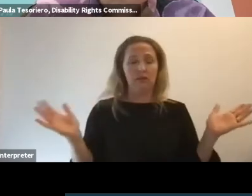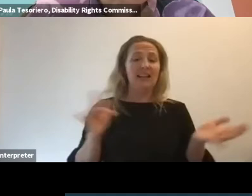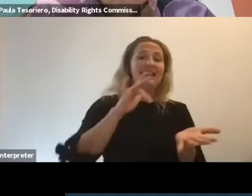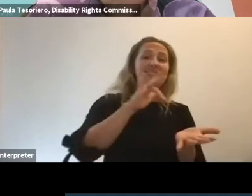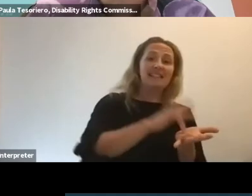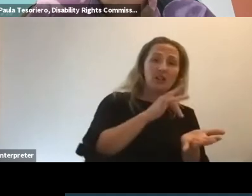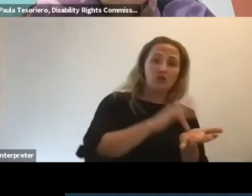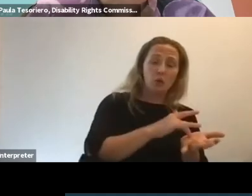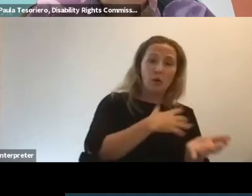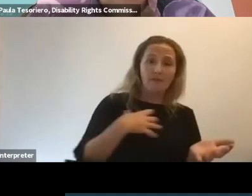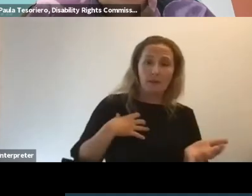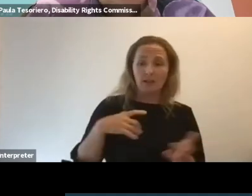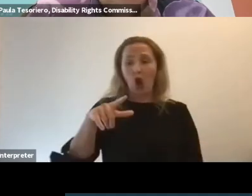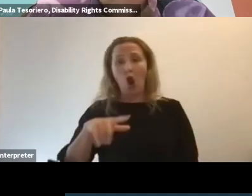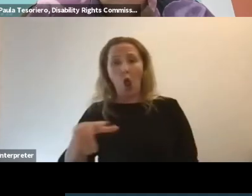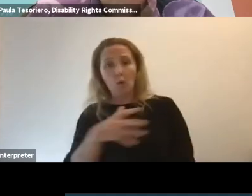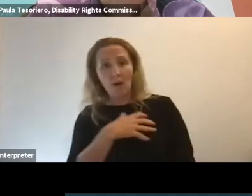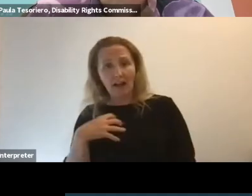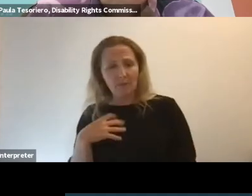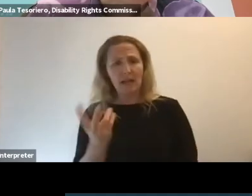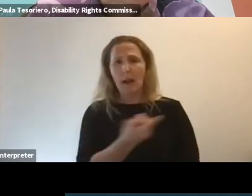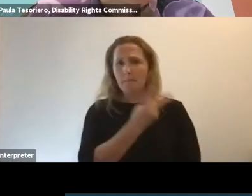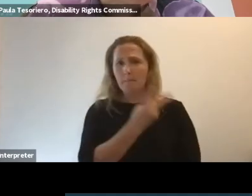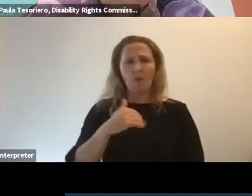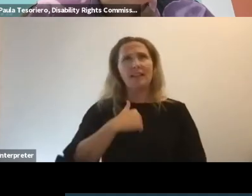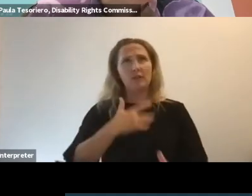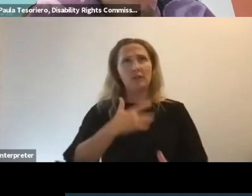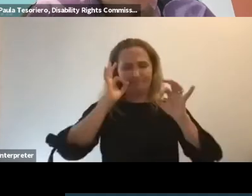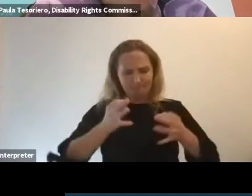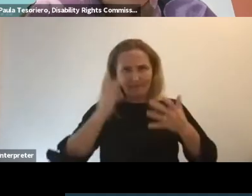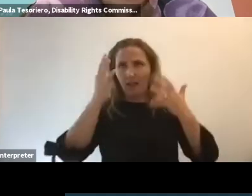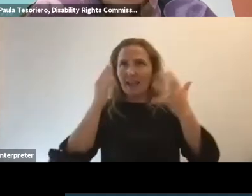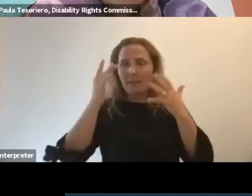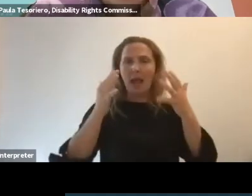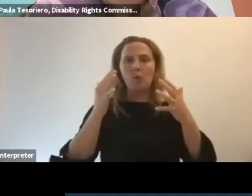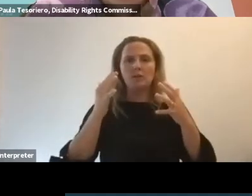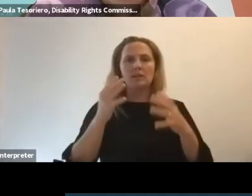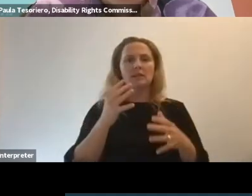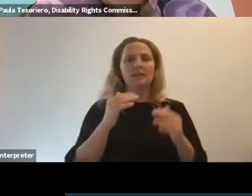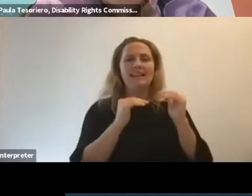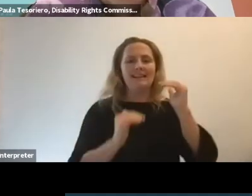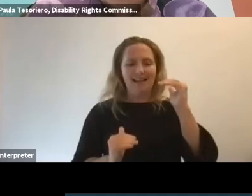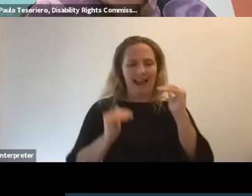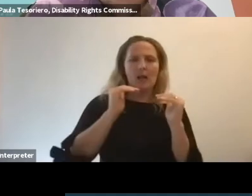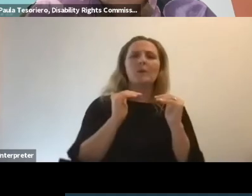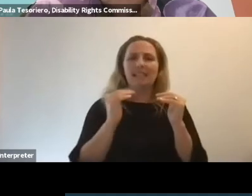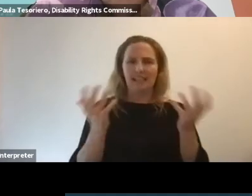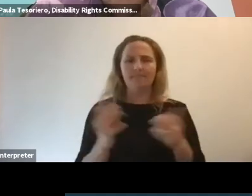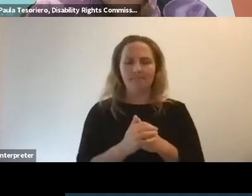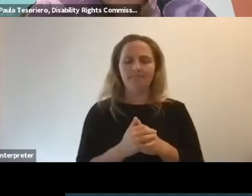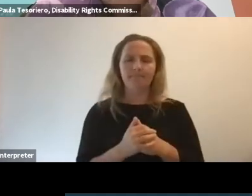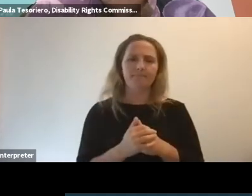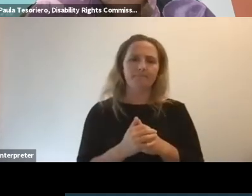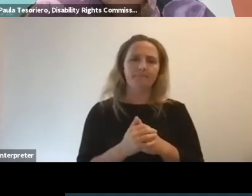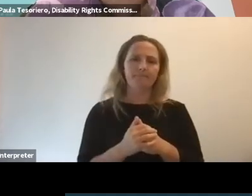government, who can think about that real challenge around equity. I think that, you know, it goes without saying, but, you